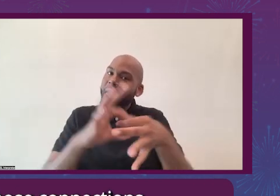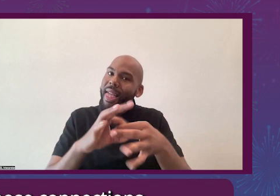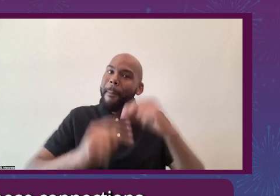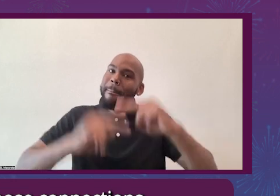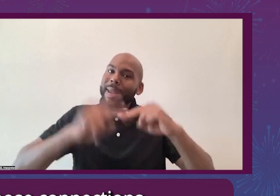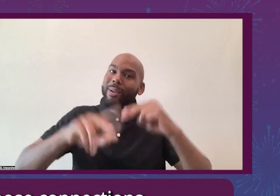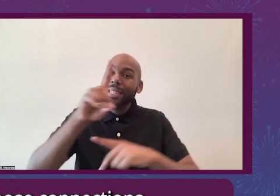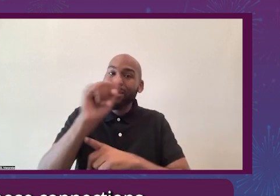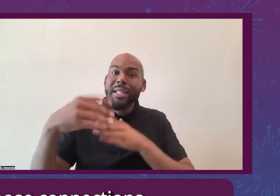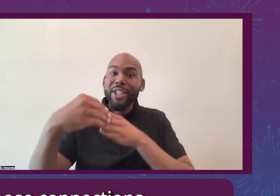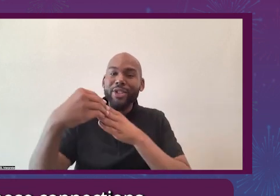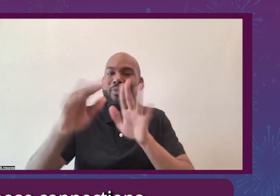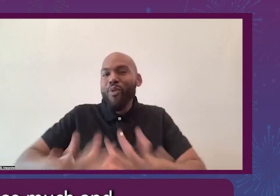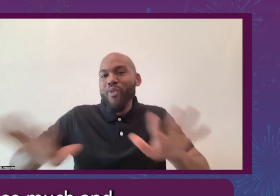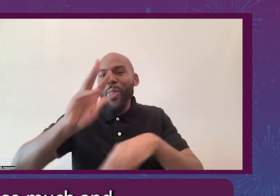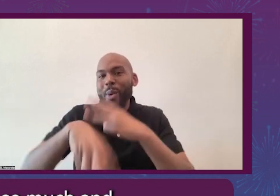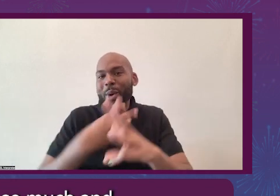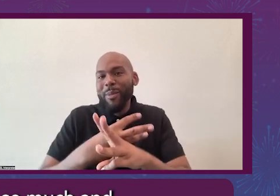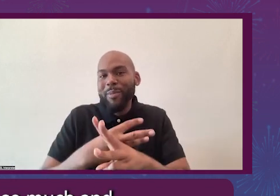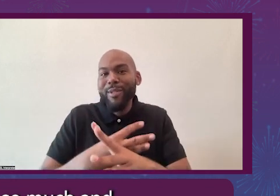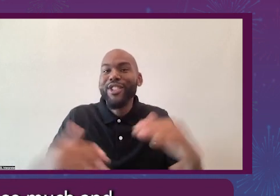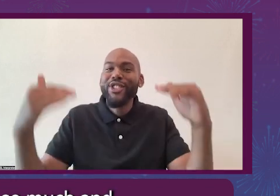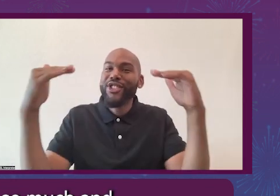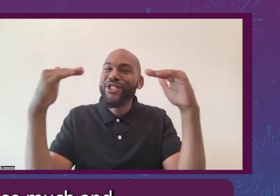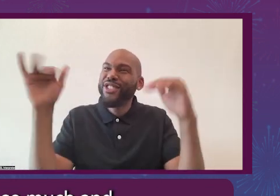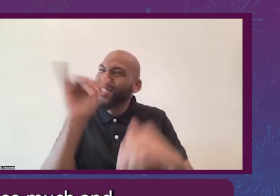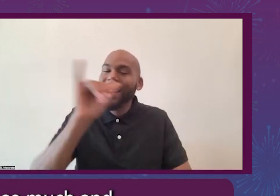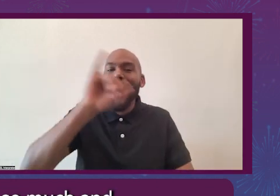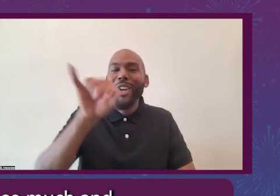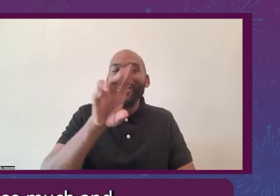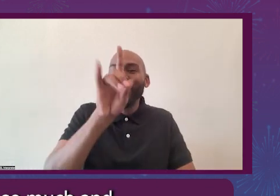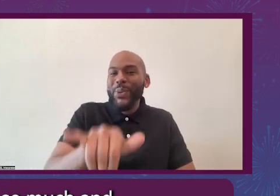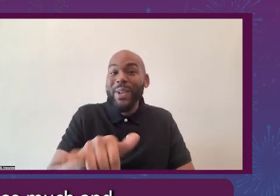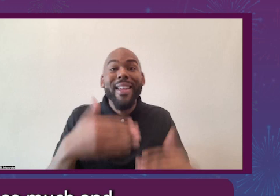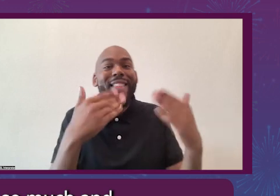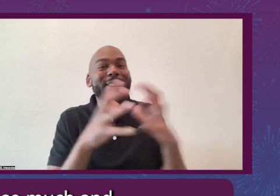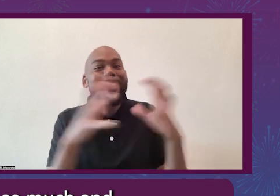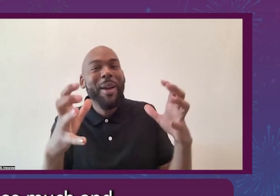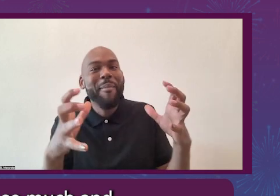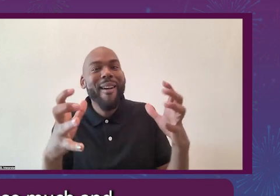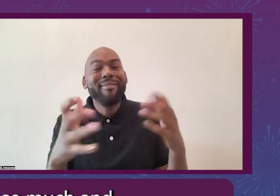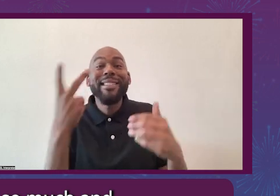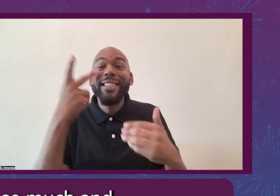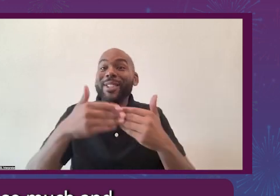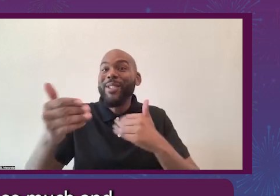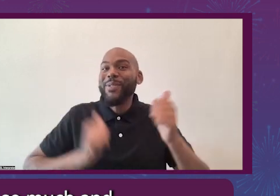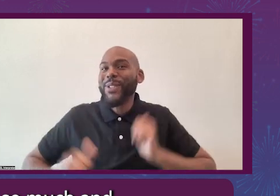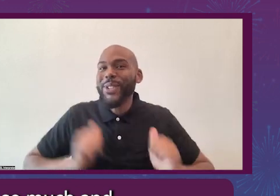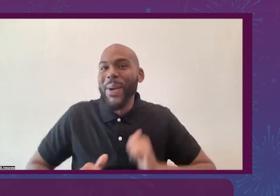connections and build disability leadership around the world, just as Judy did. Thanks so much, and on to the rest of the